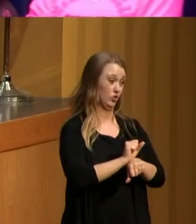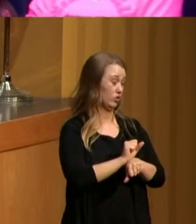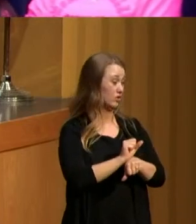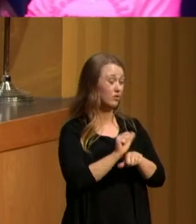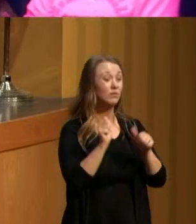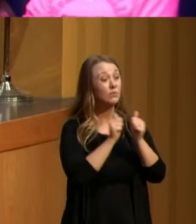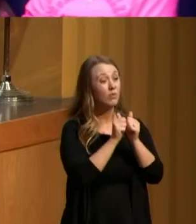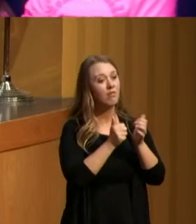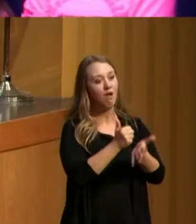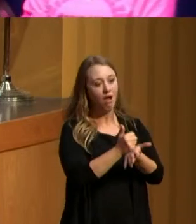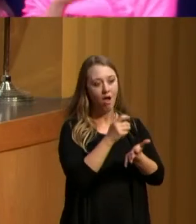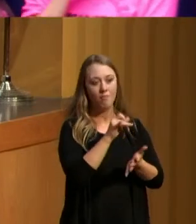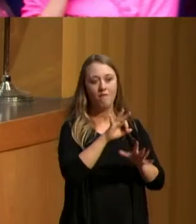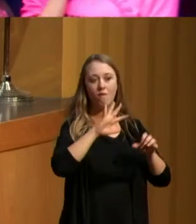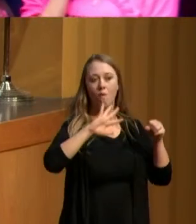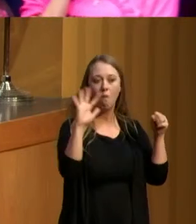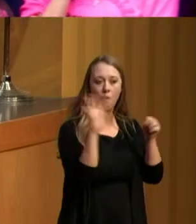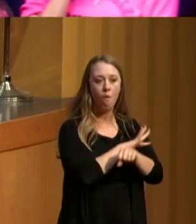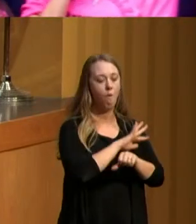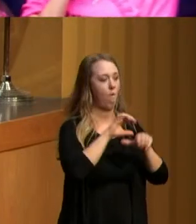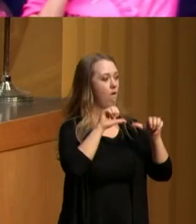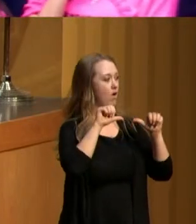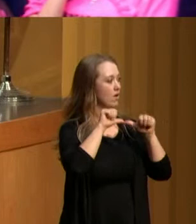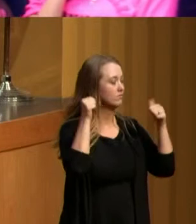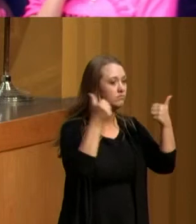whole administration, our district,